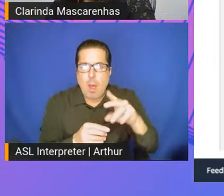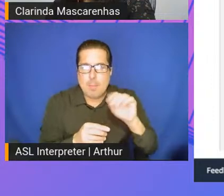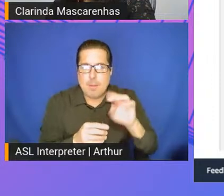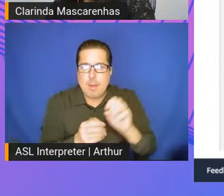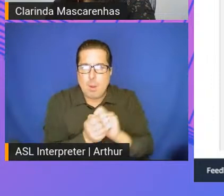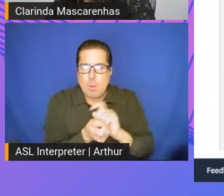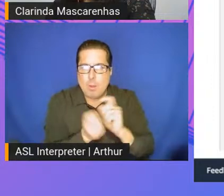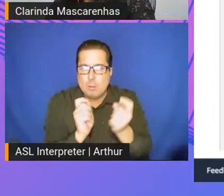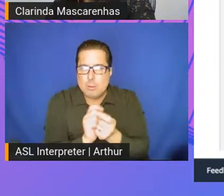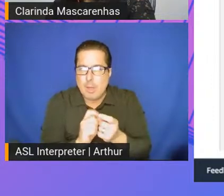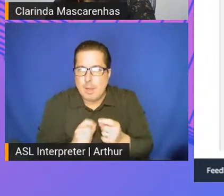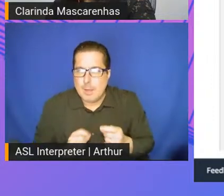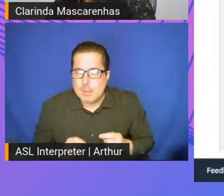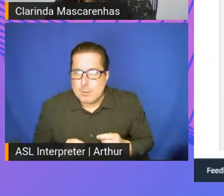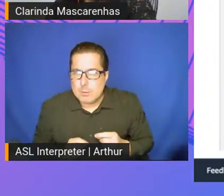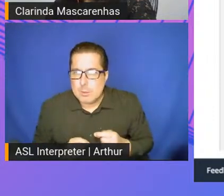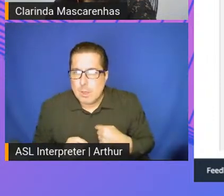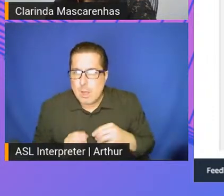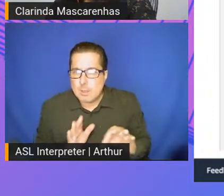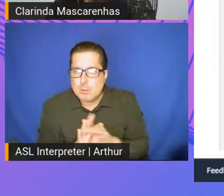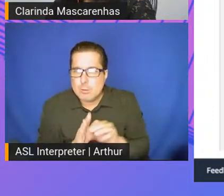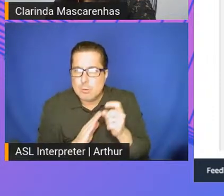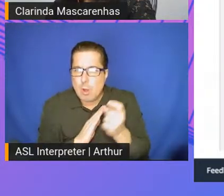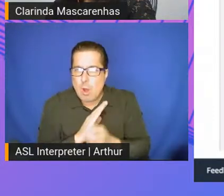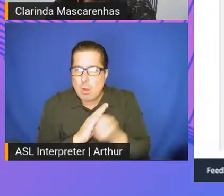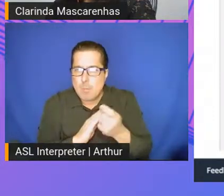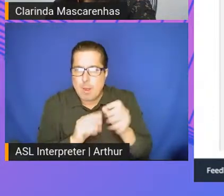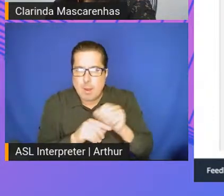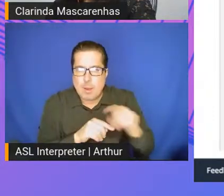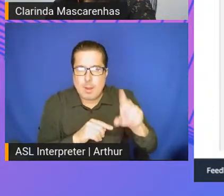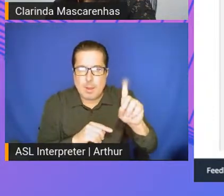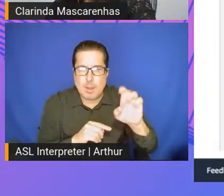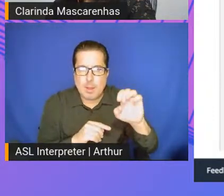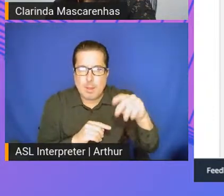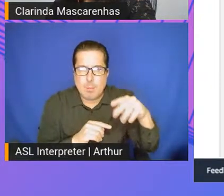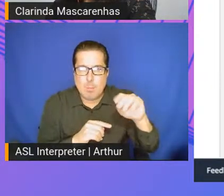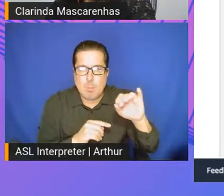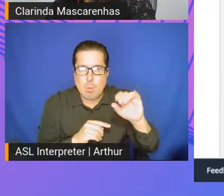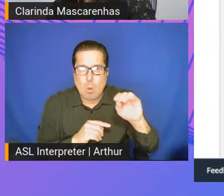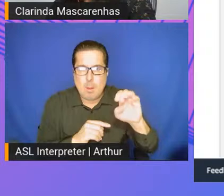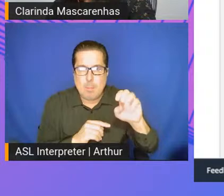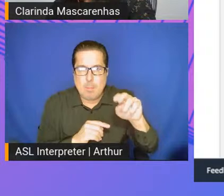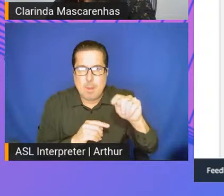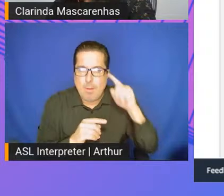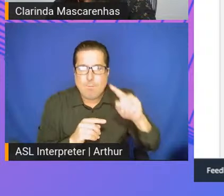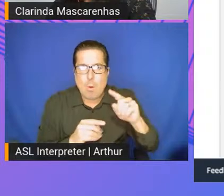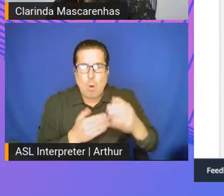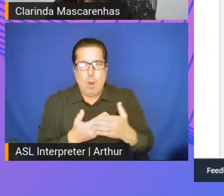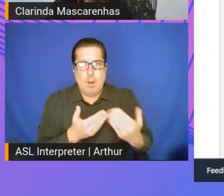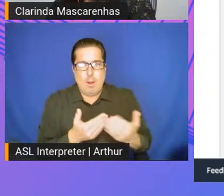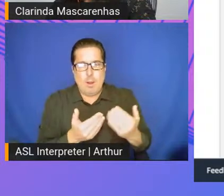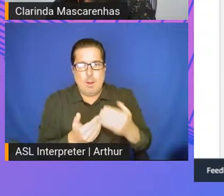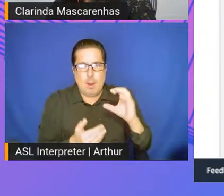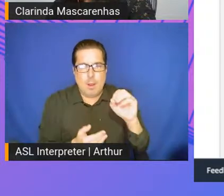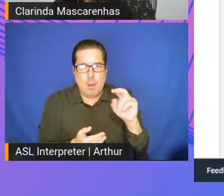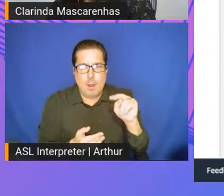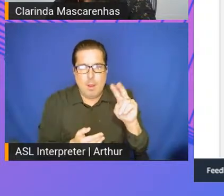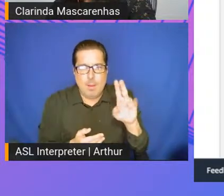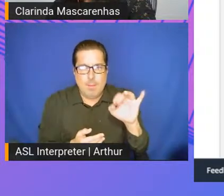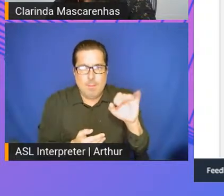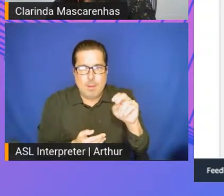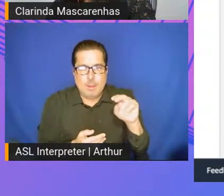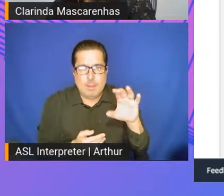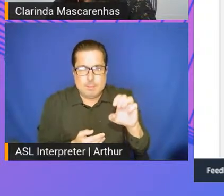AppRunner. So I choose automatic deployment for convenience here. Click Next. Since it is